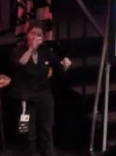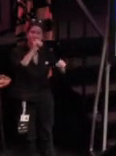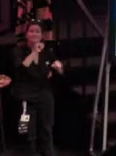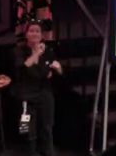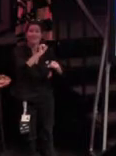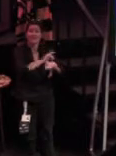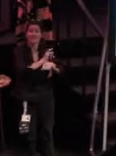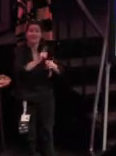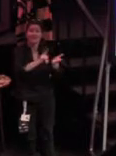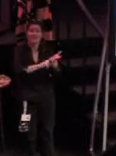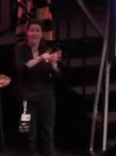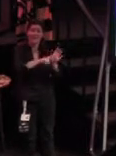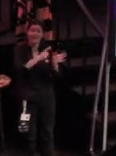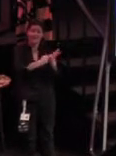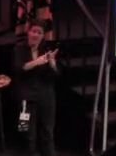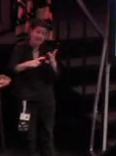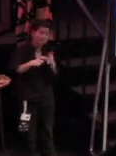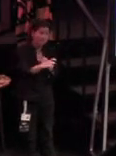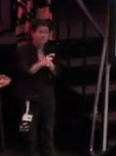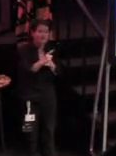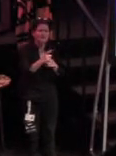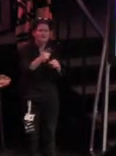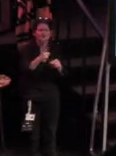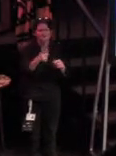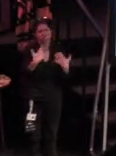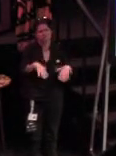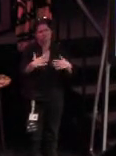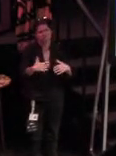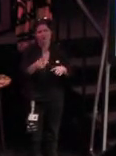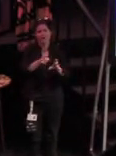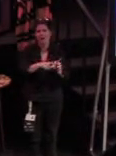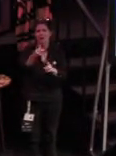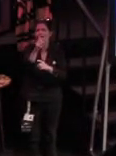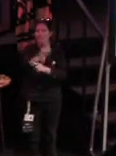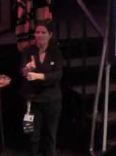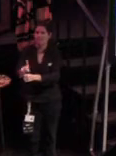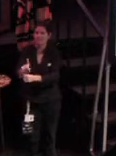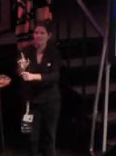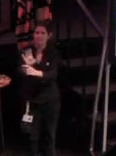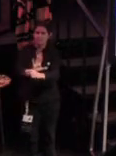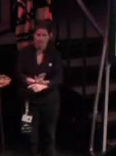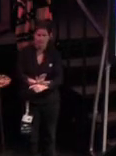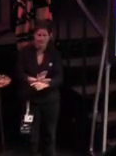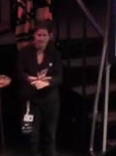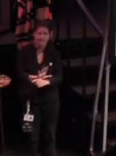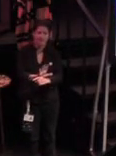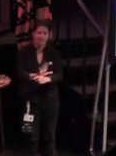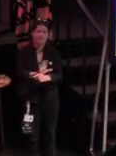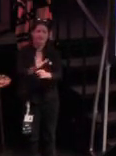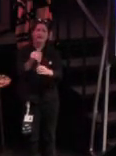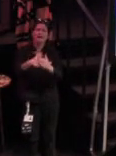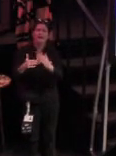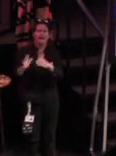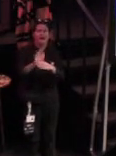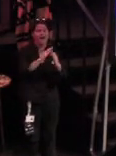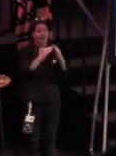had, and still has, an incredible young people's programme and an incredible main house programme. And there was nothing